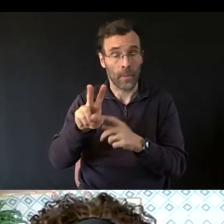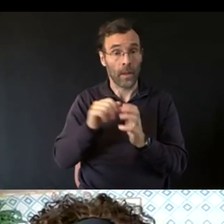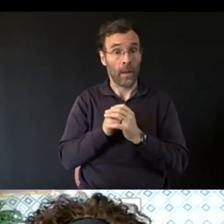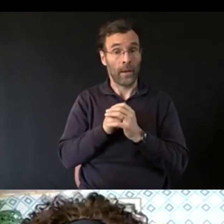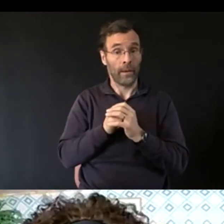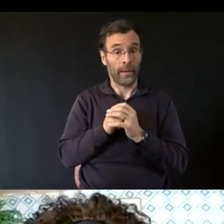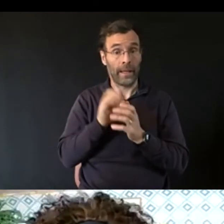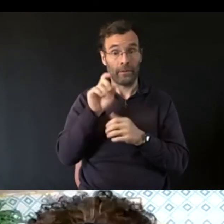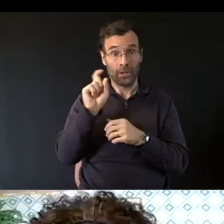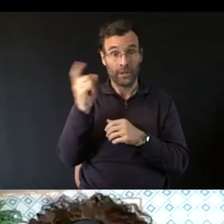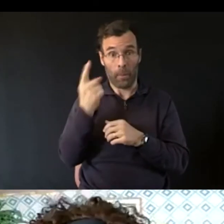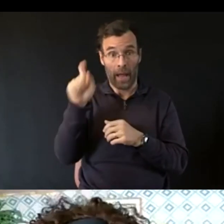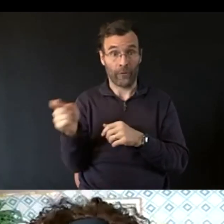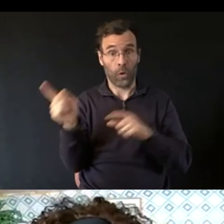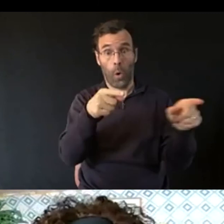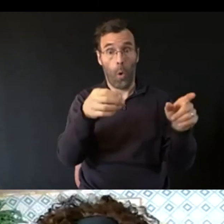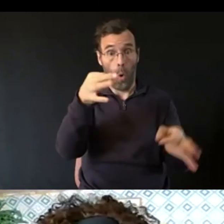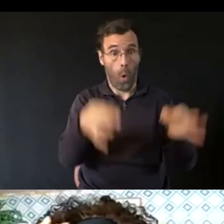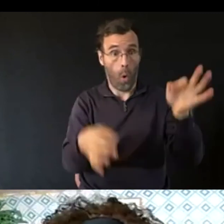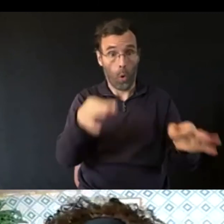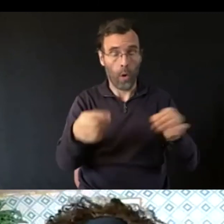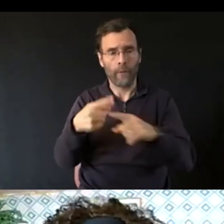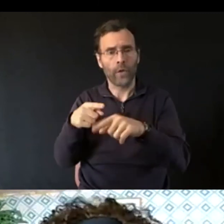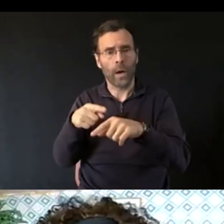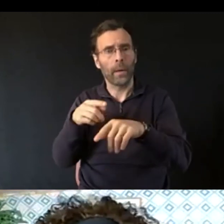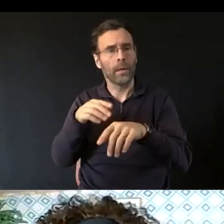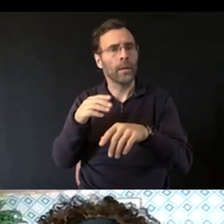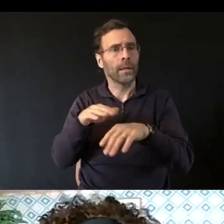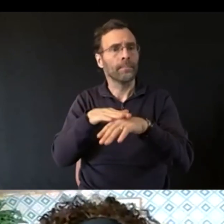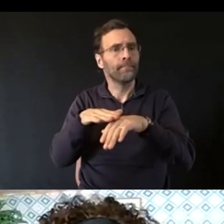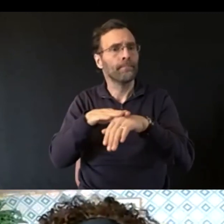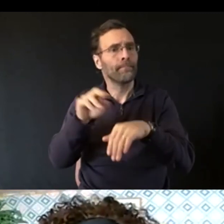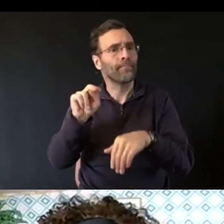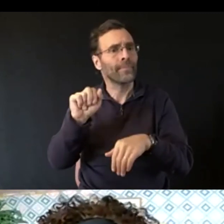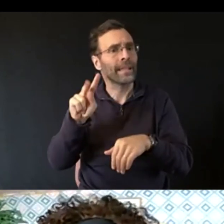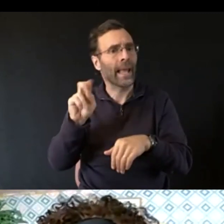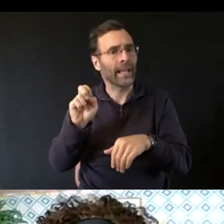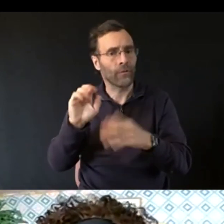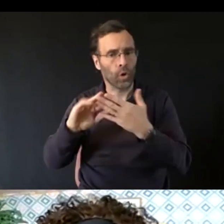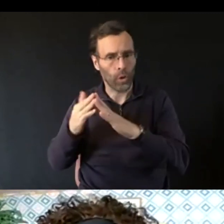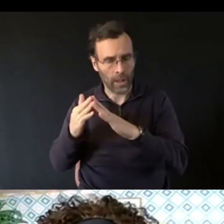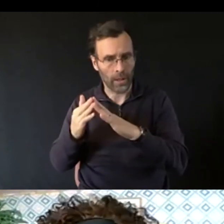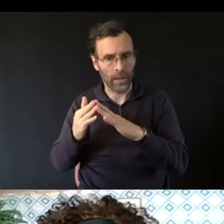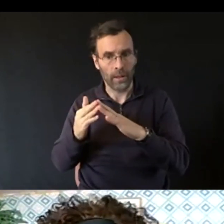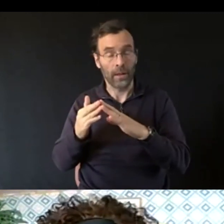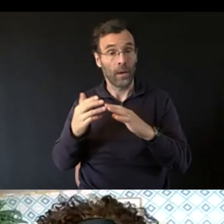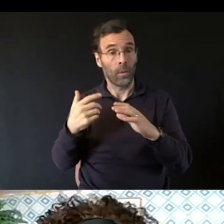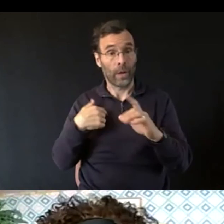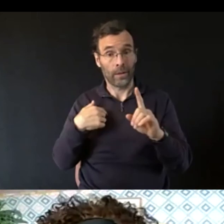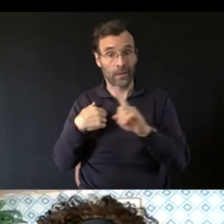to go to court that was from a Native community, okay, and we had this group